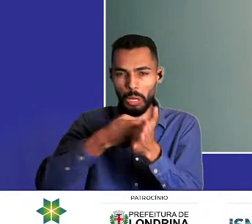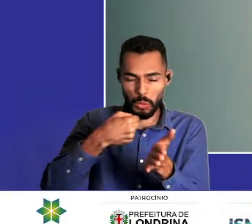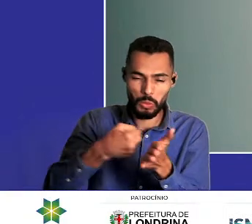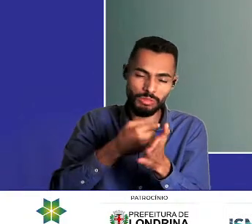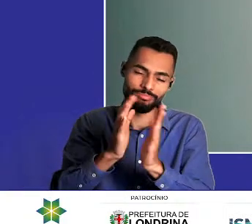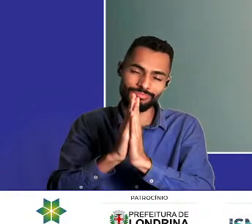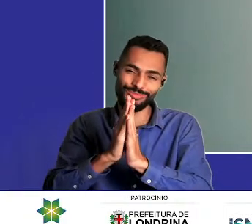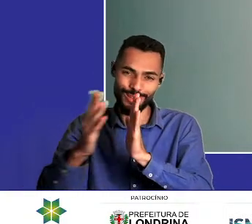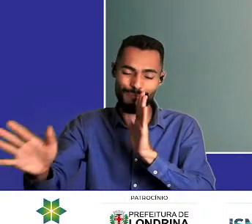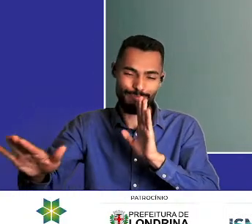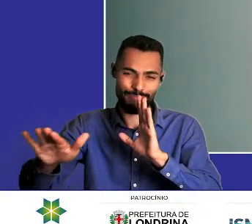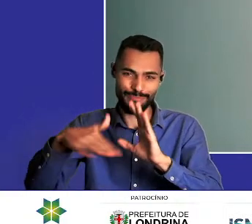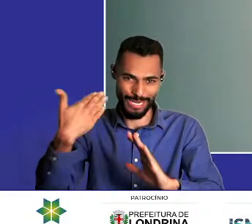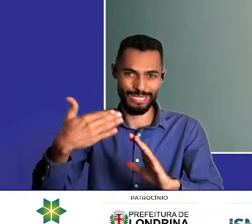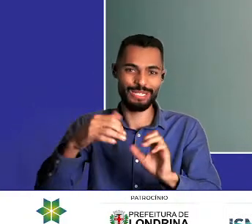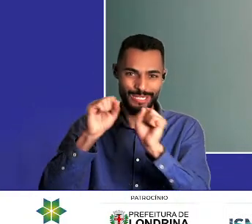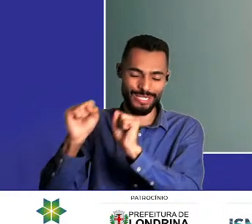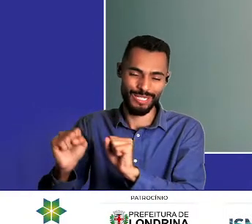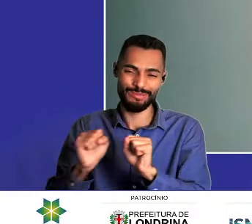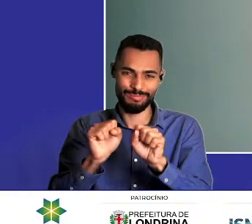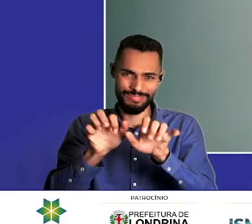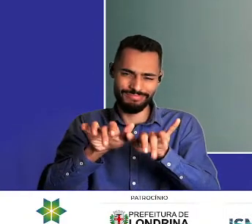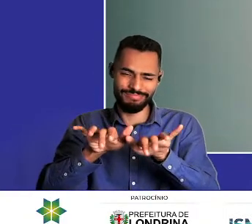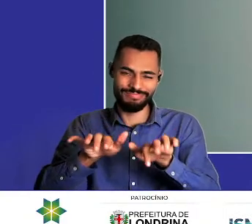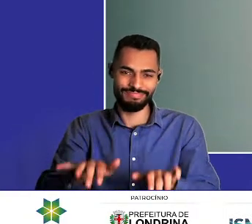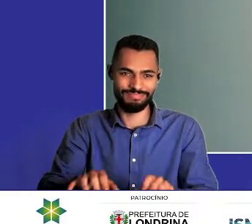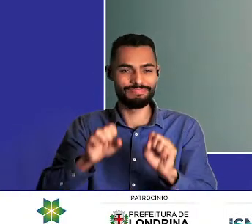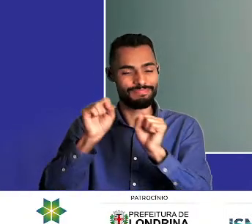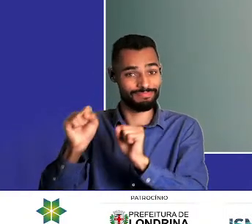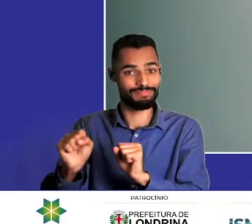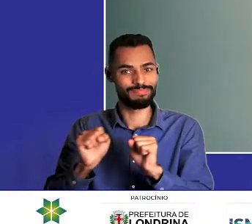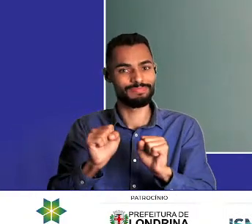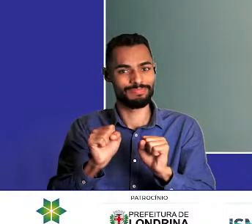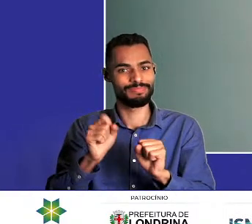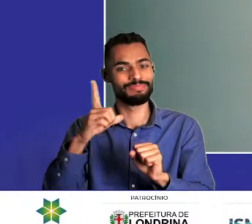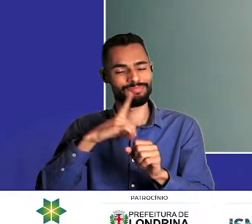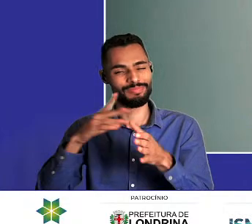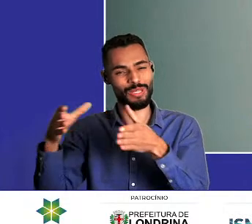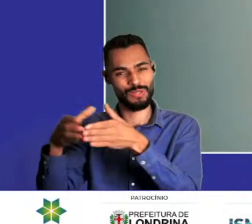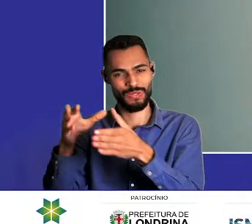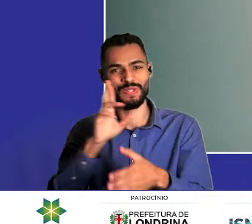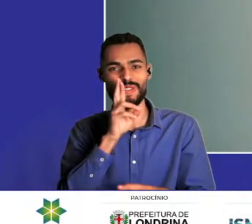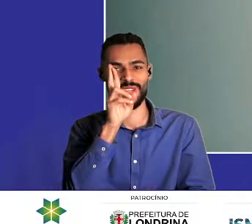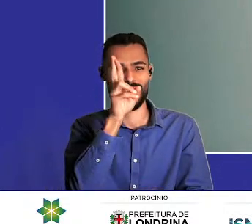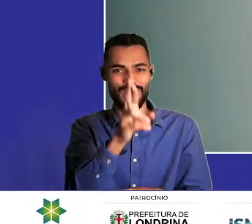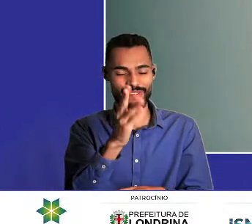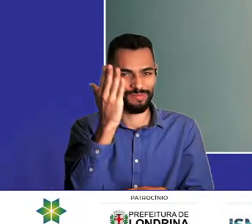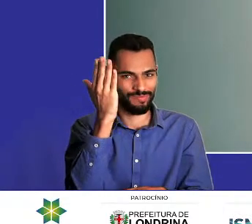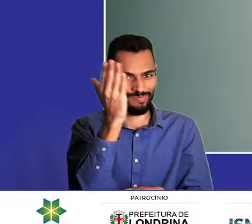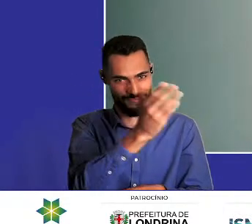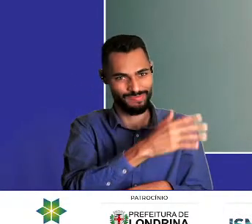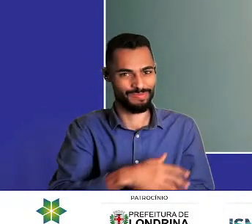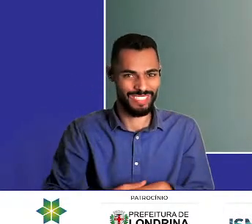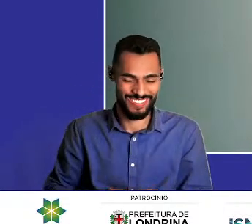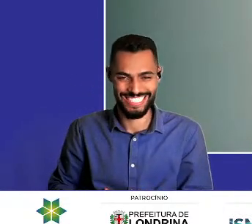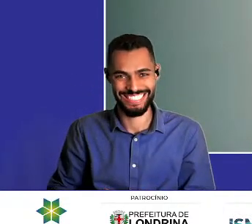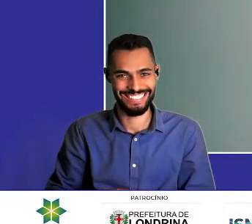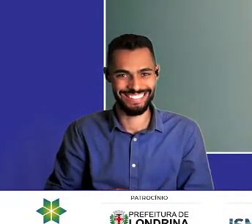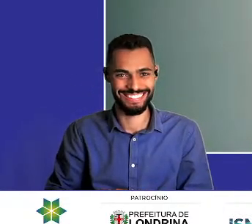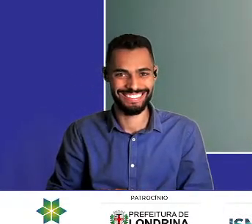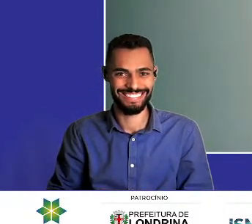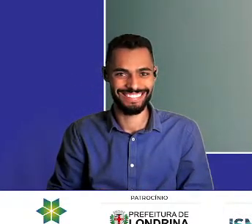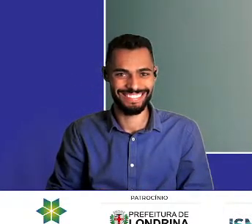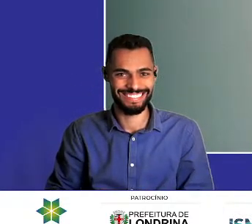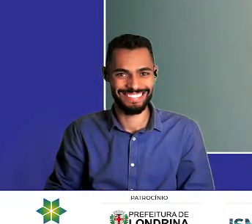to organize and send them to whom it may concern. We shall start the first conference. The